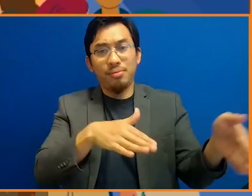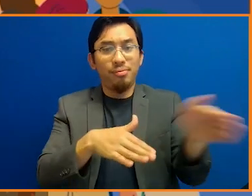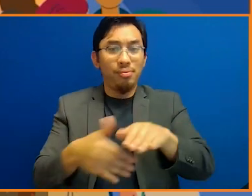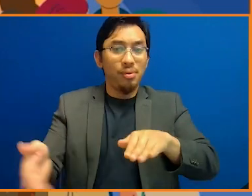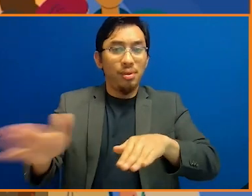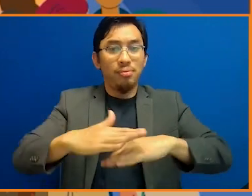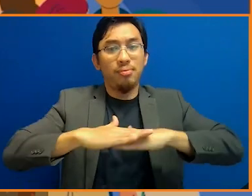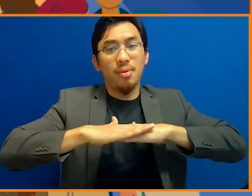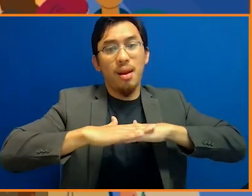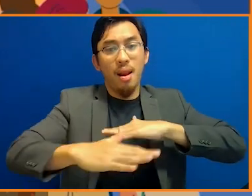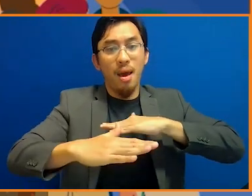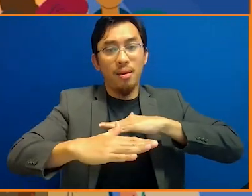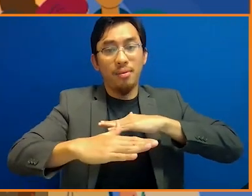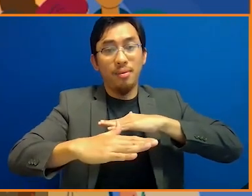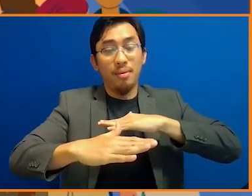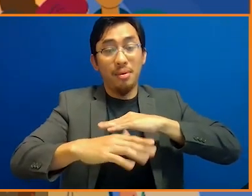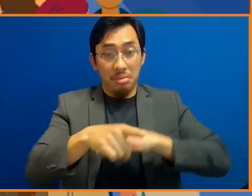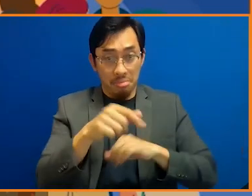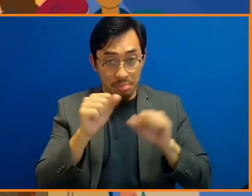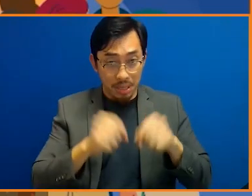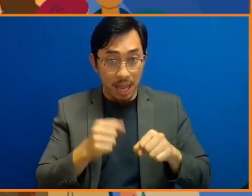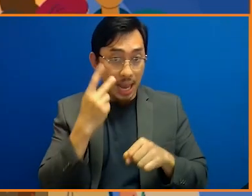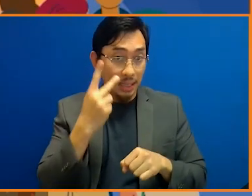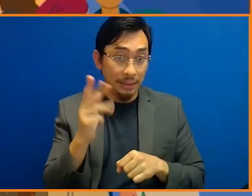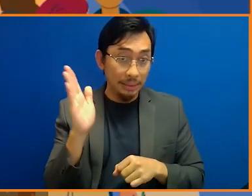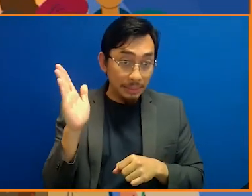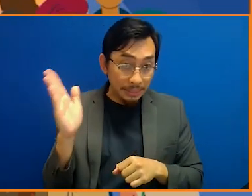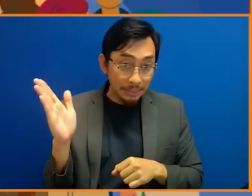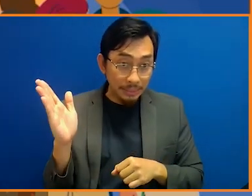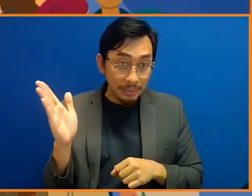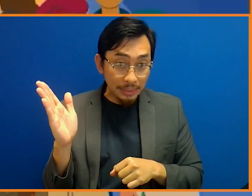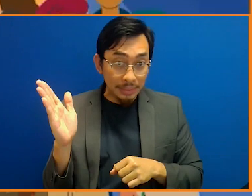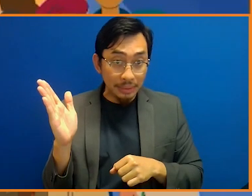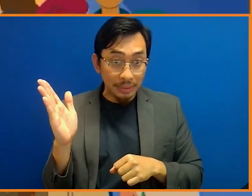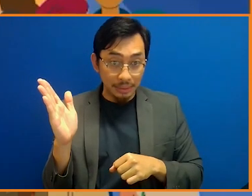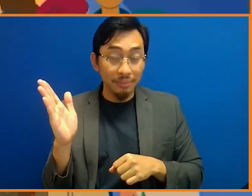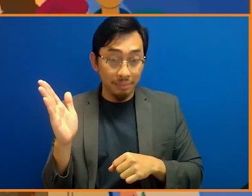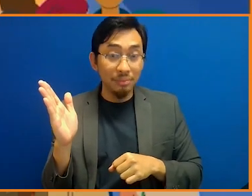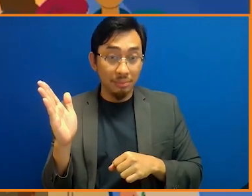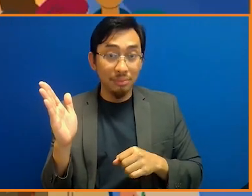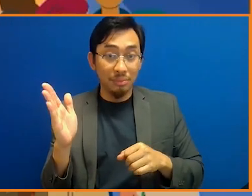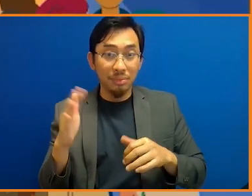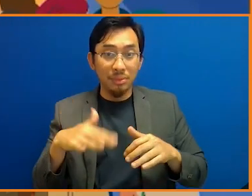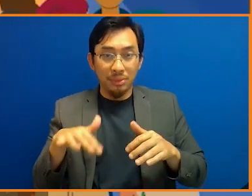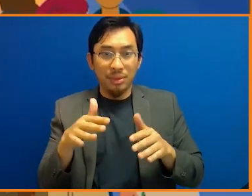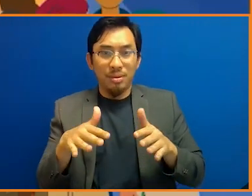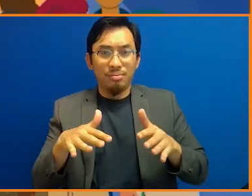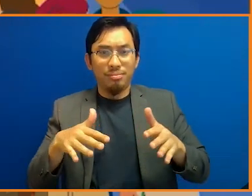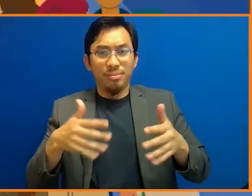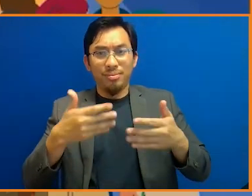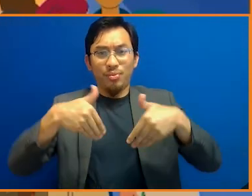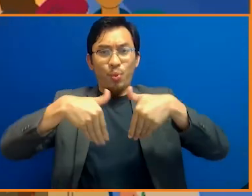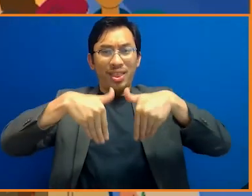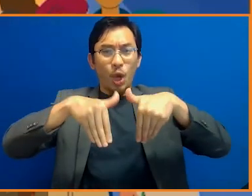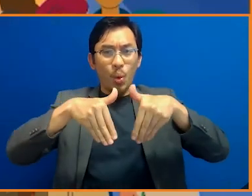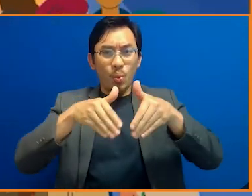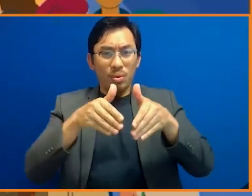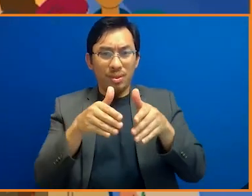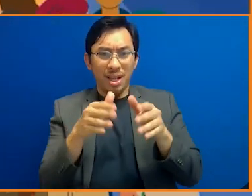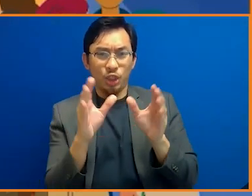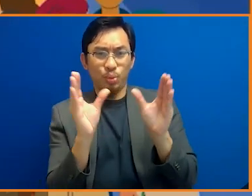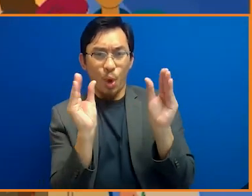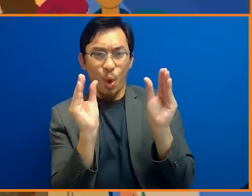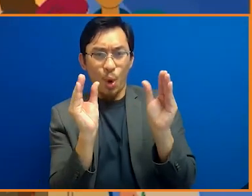sea to increase the land space. And you can see that the the window size is quite small.